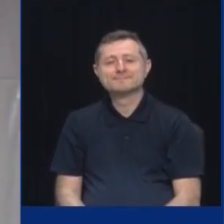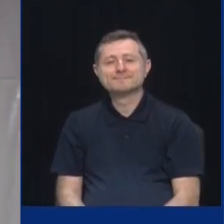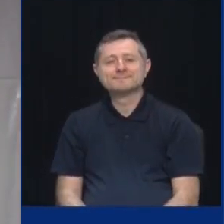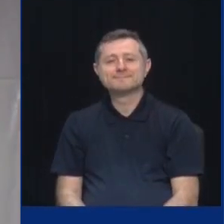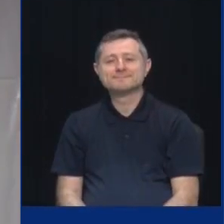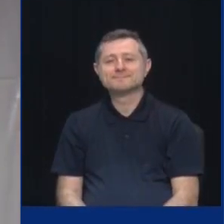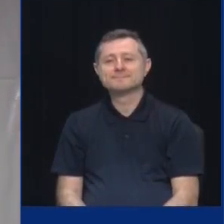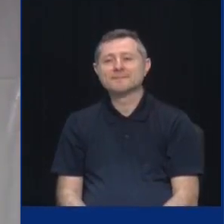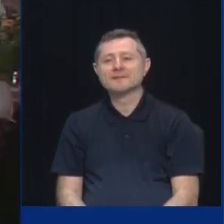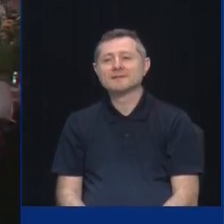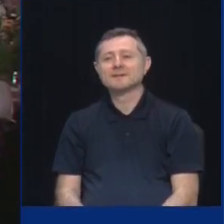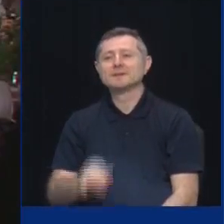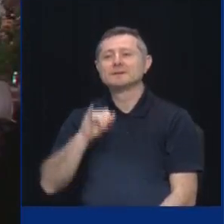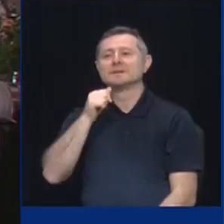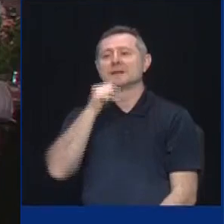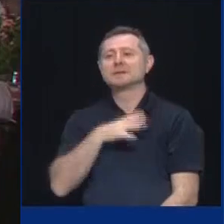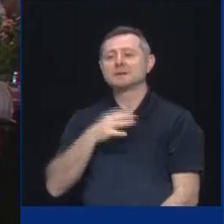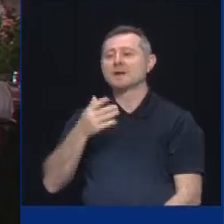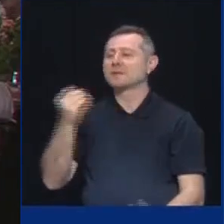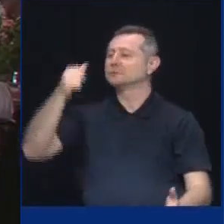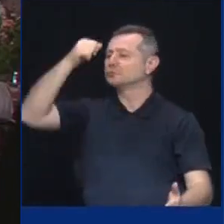Ladies and gentlemen,